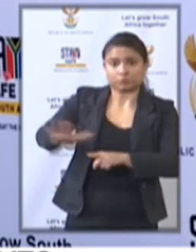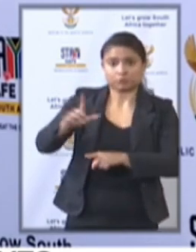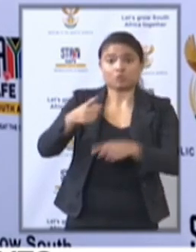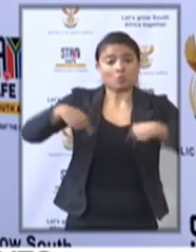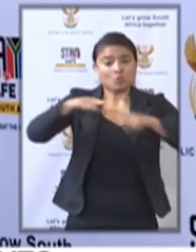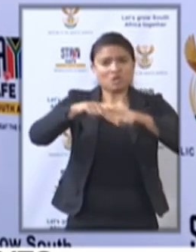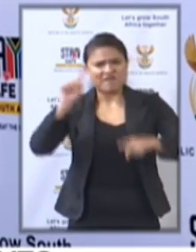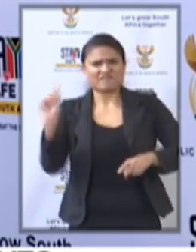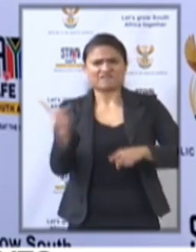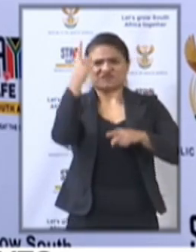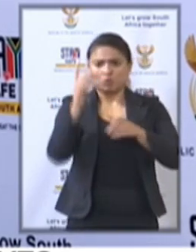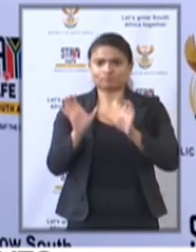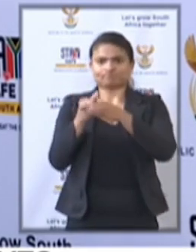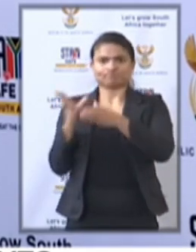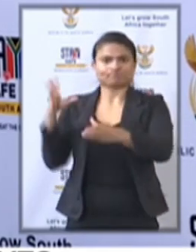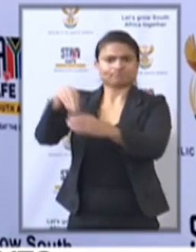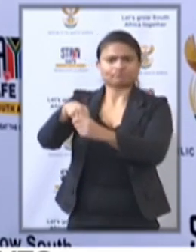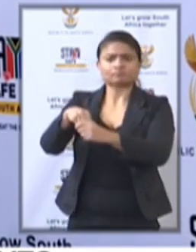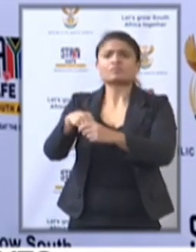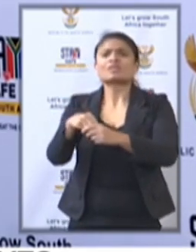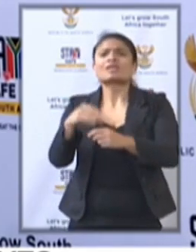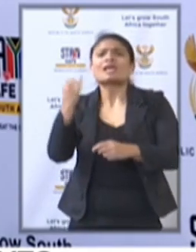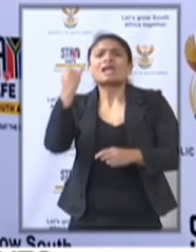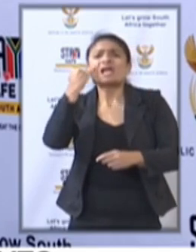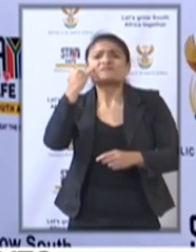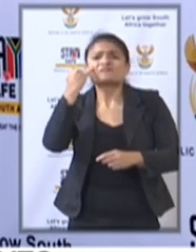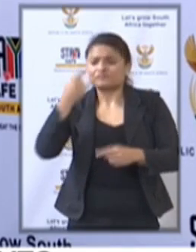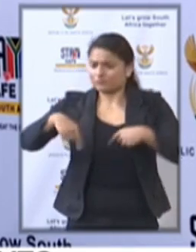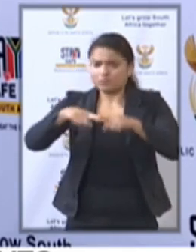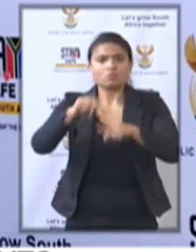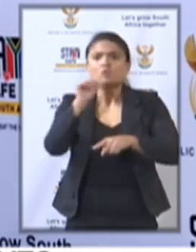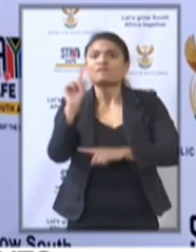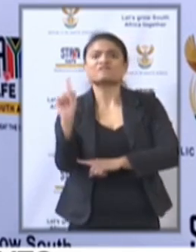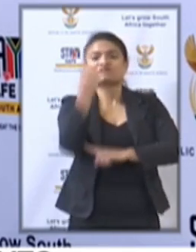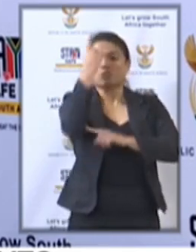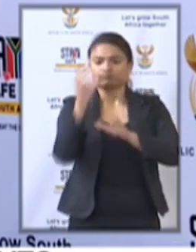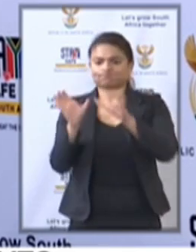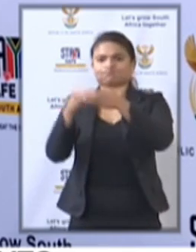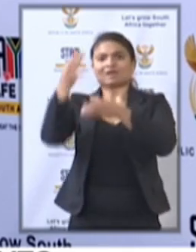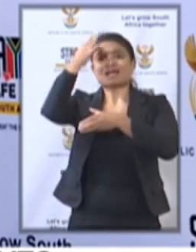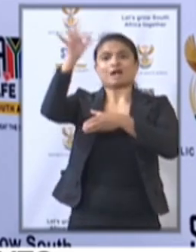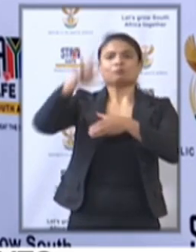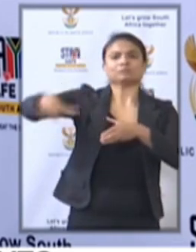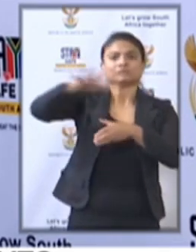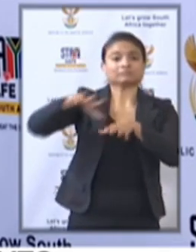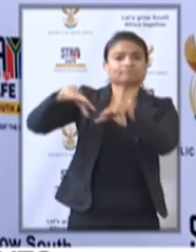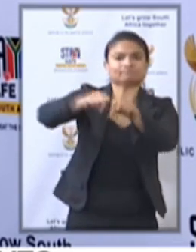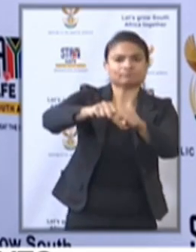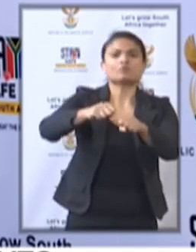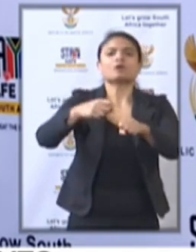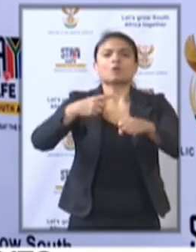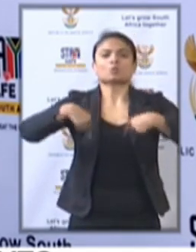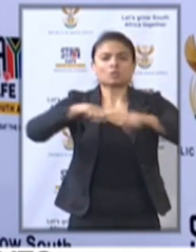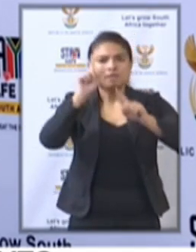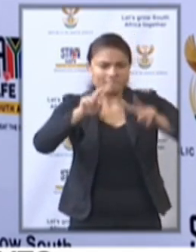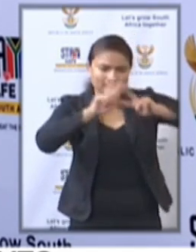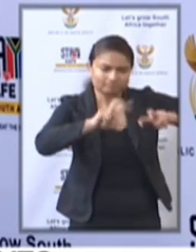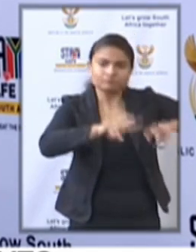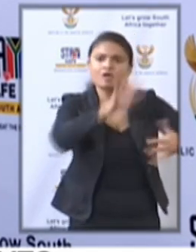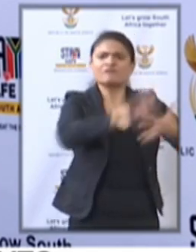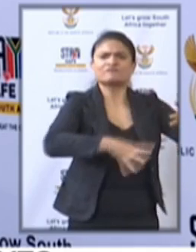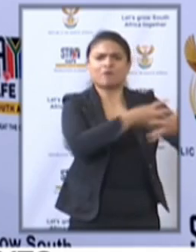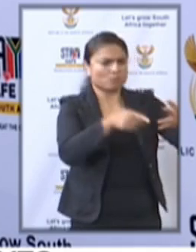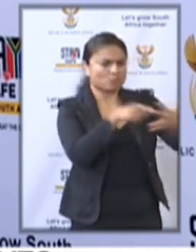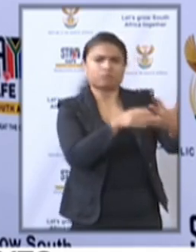first, sector in government to actually adopt our own framework in the post-school education